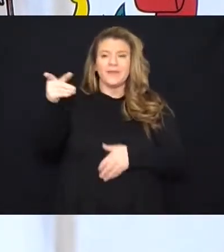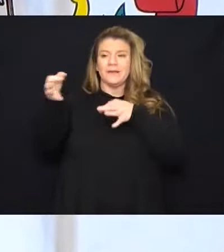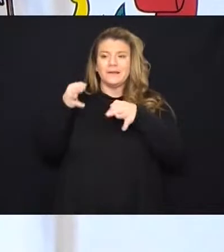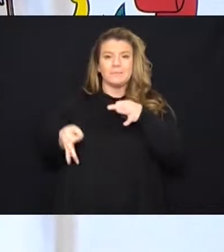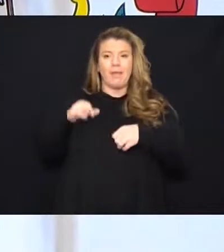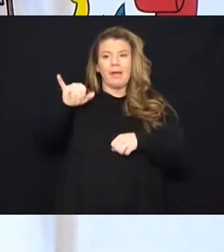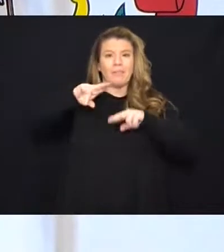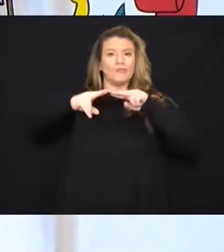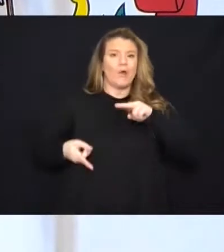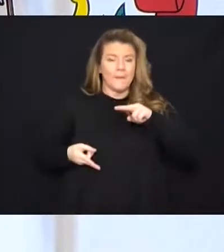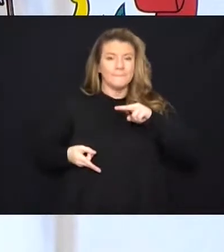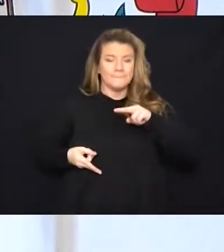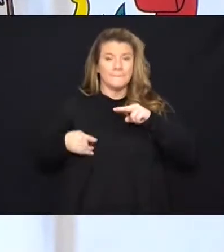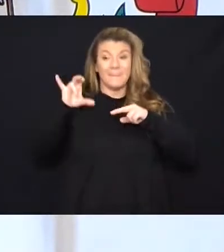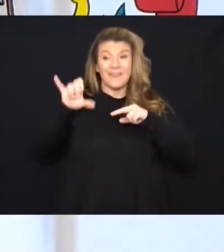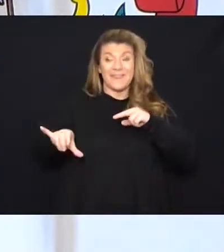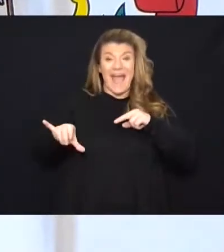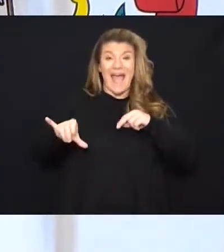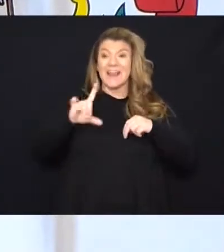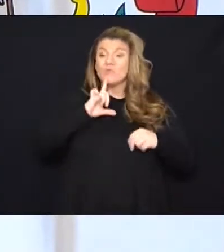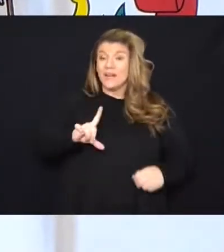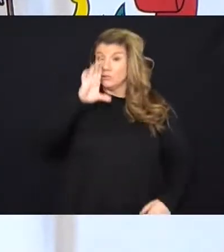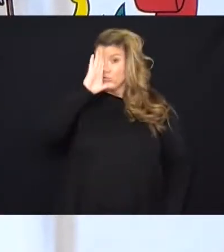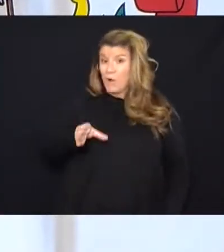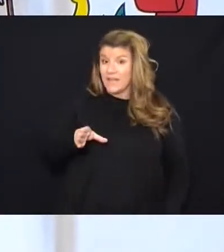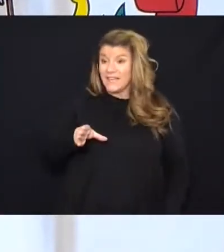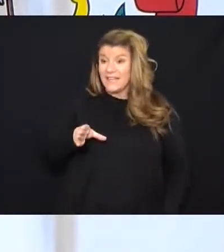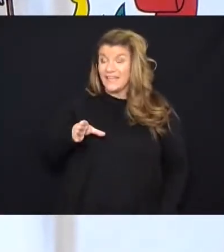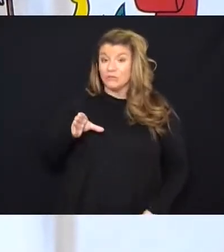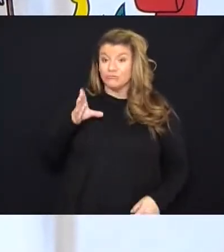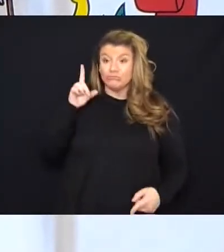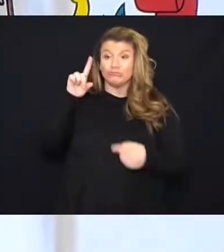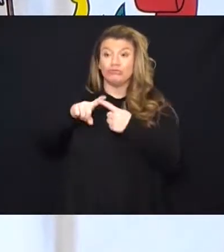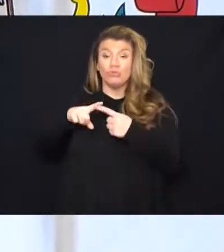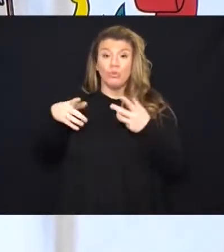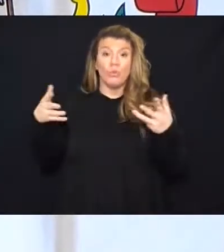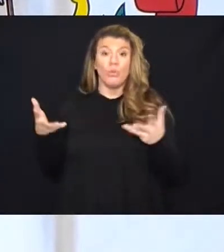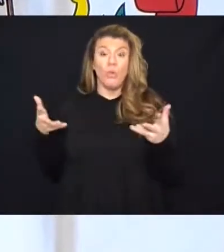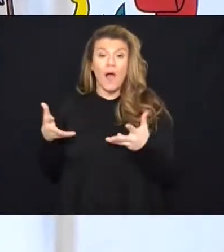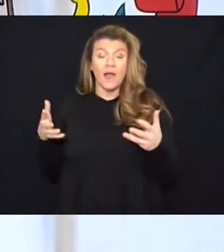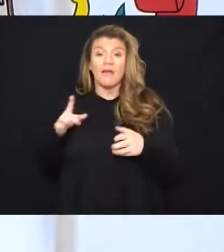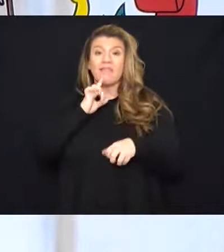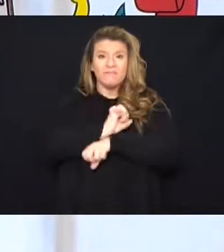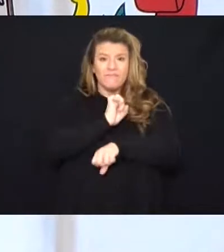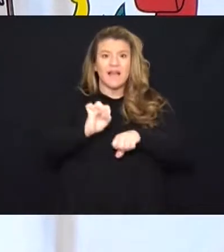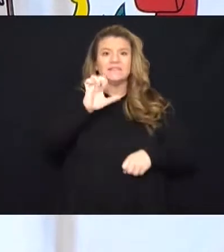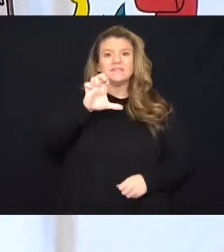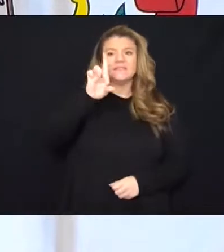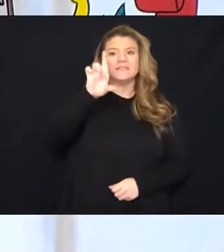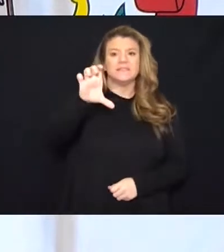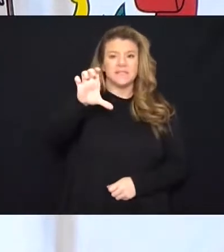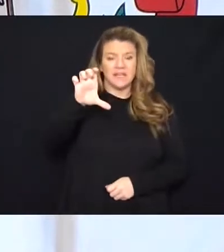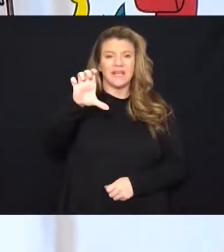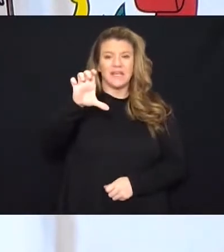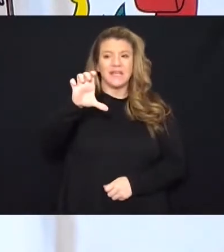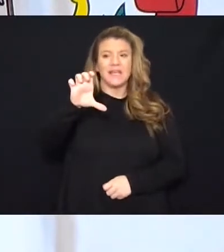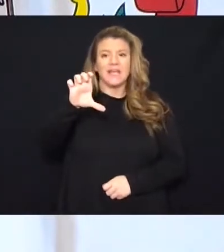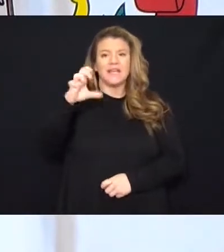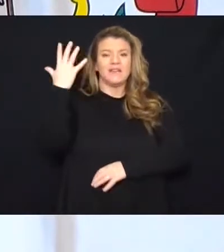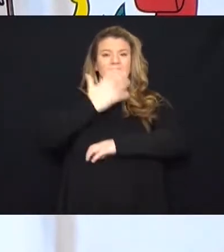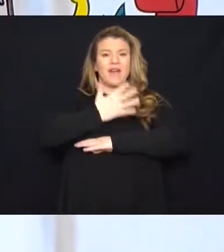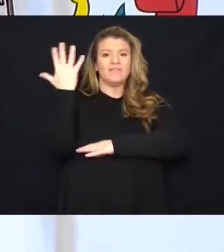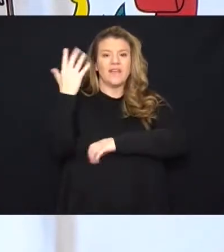big drop is directly attributable to the fact that the CDC went to a